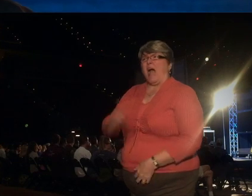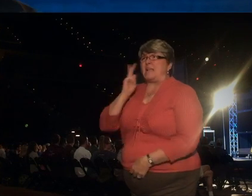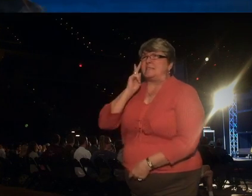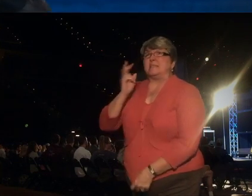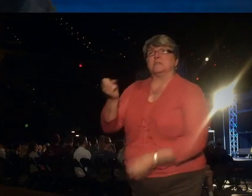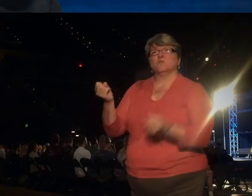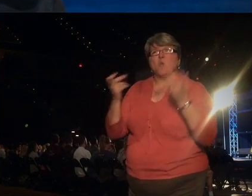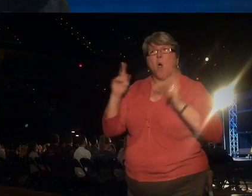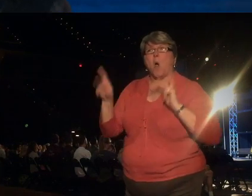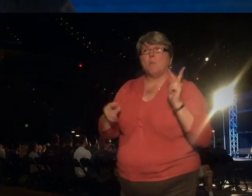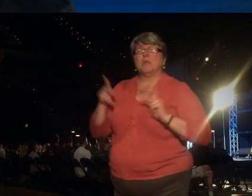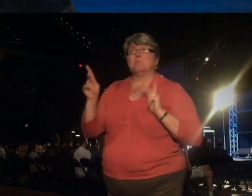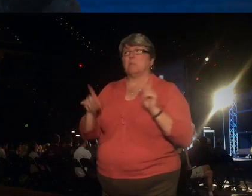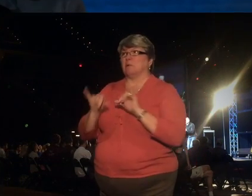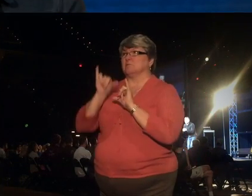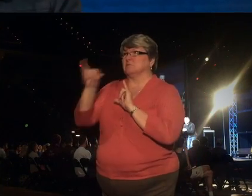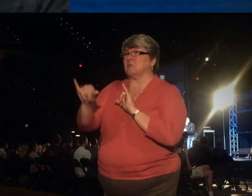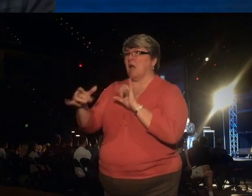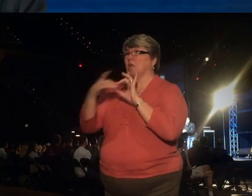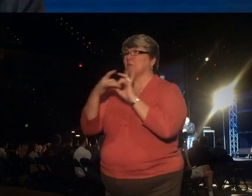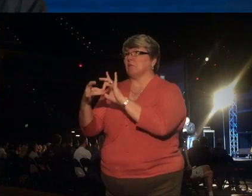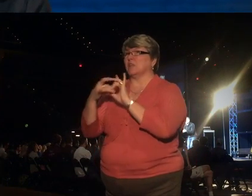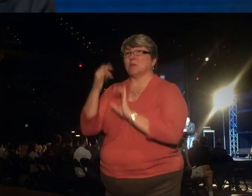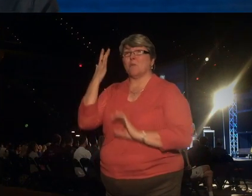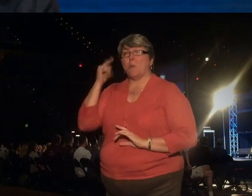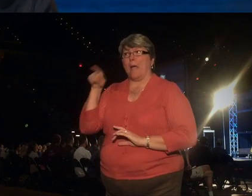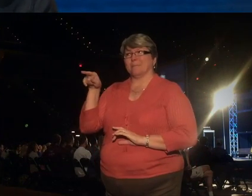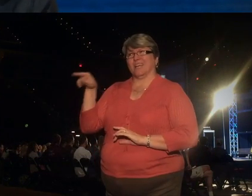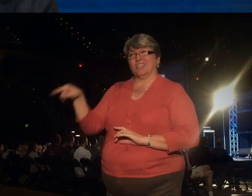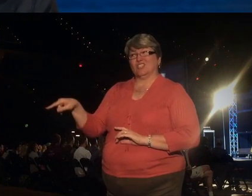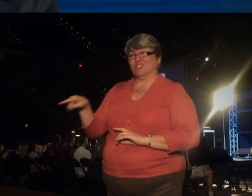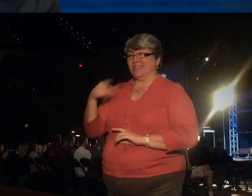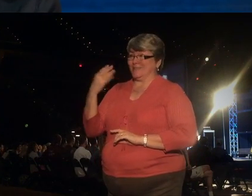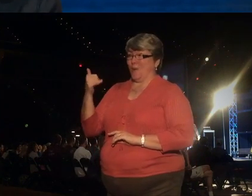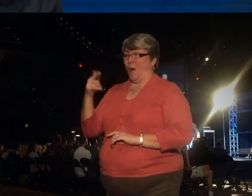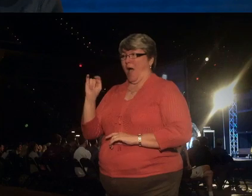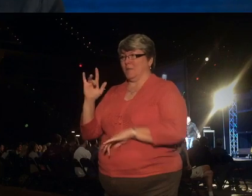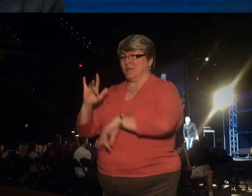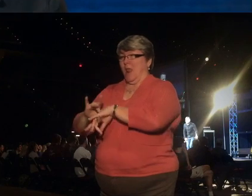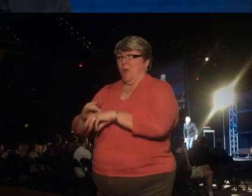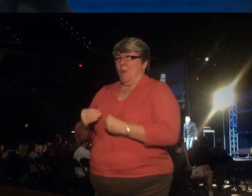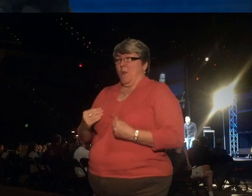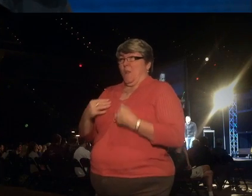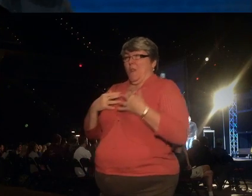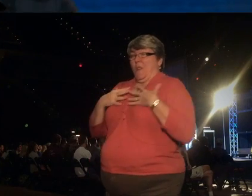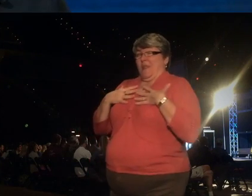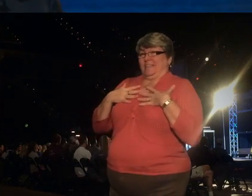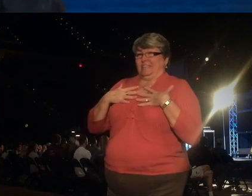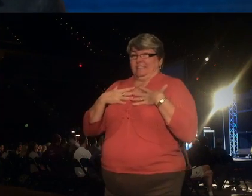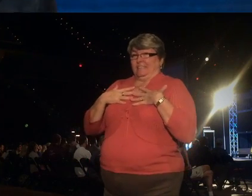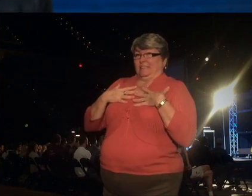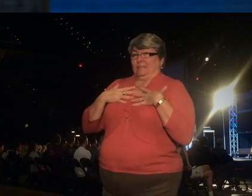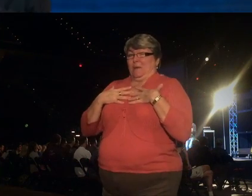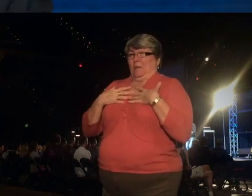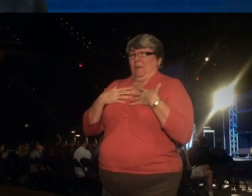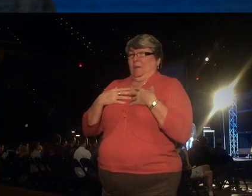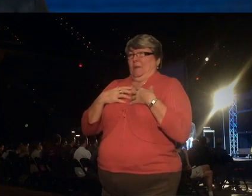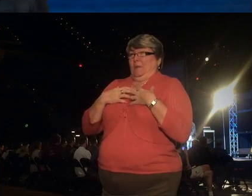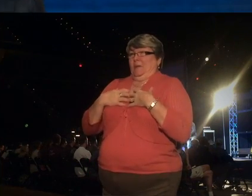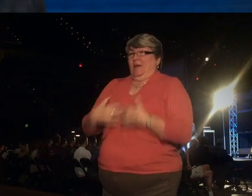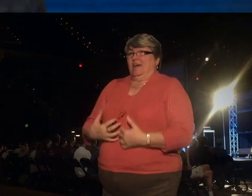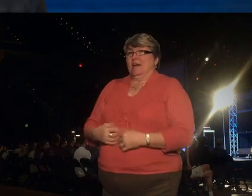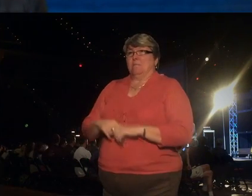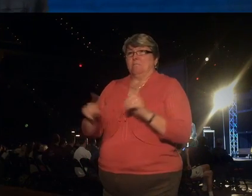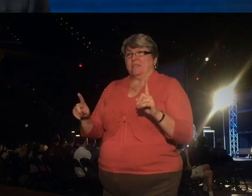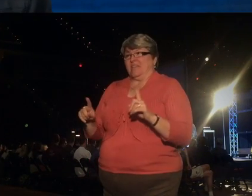in a relationship. Why? Because she's so hot. And whenever we touch each other, it's like bug zappers going off. But then you watch them talk to each other and